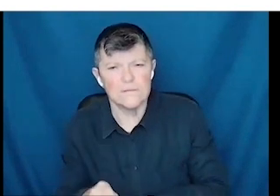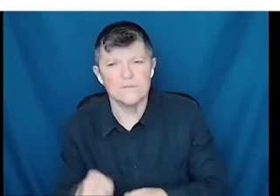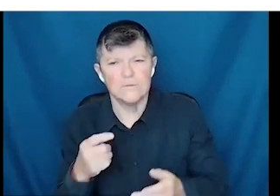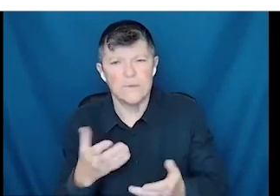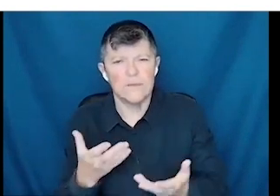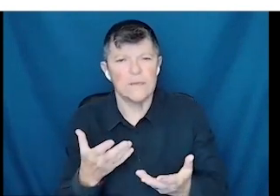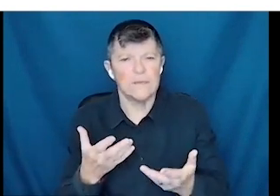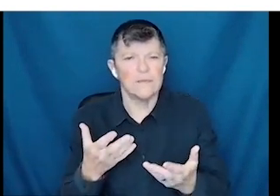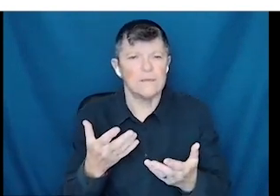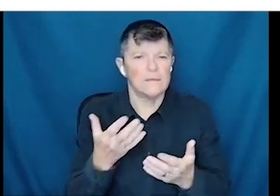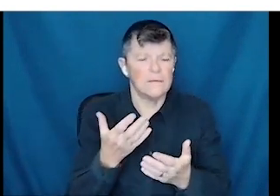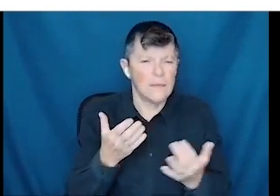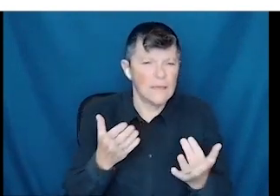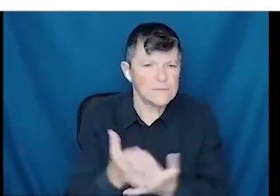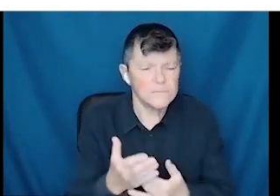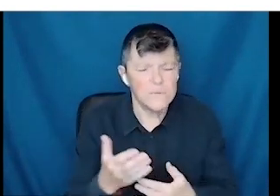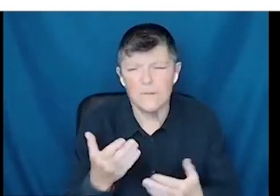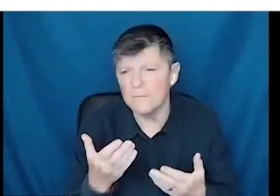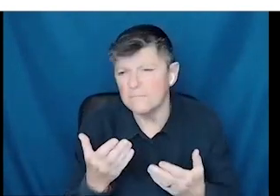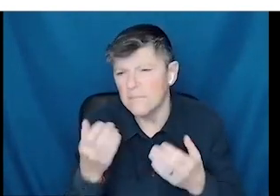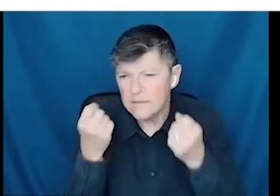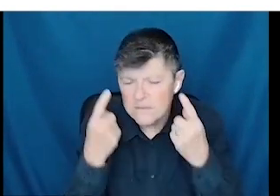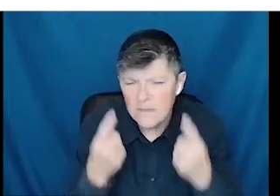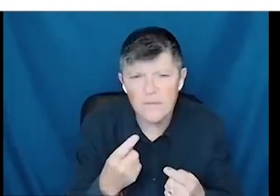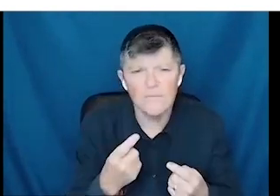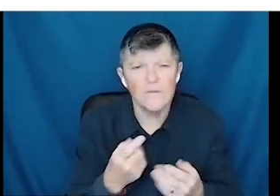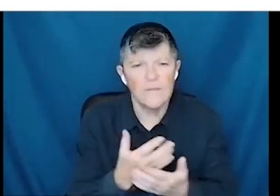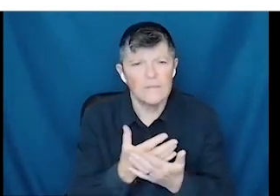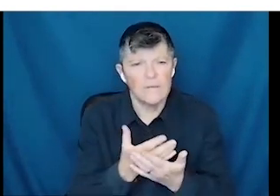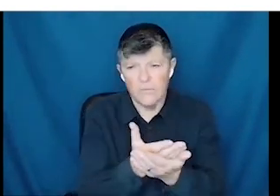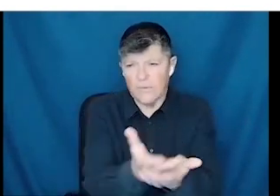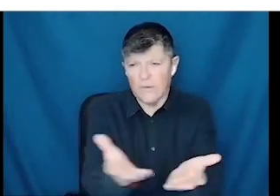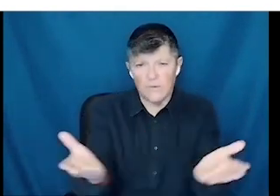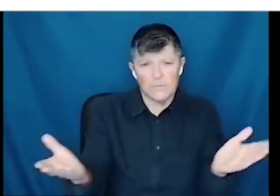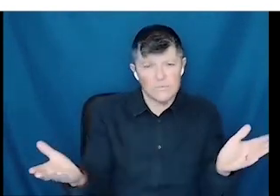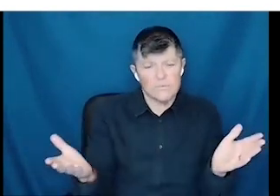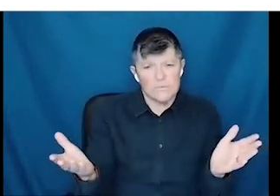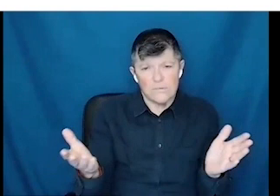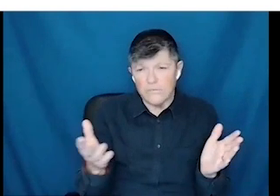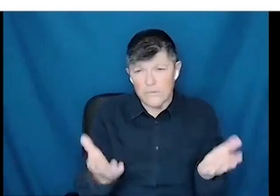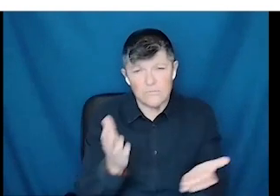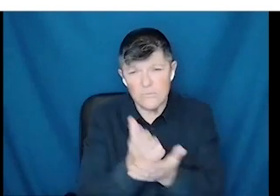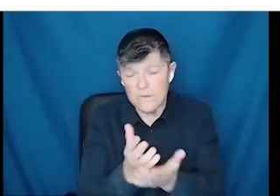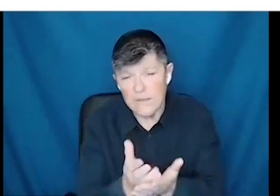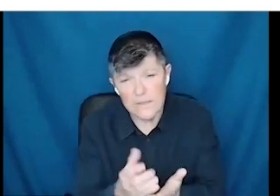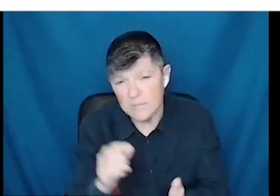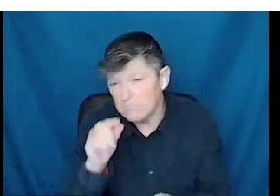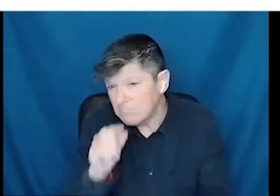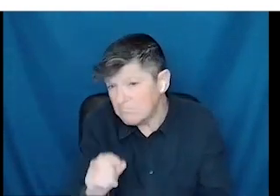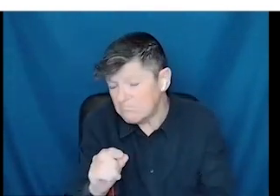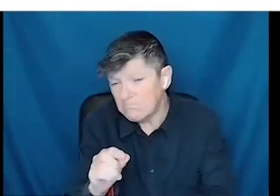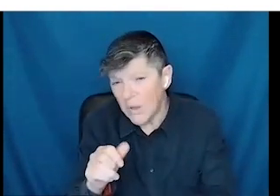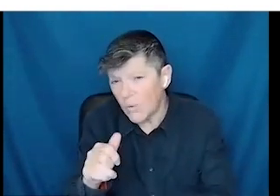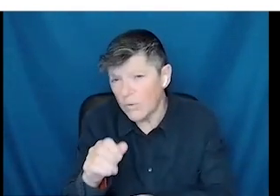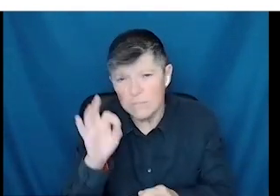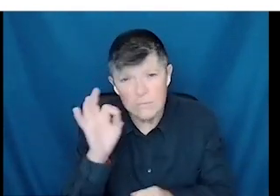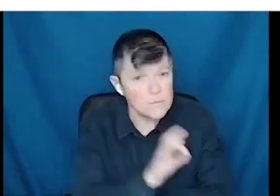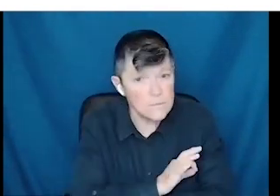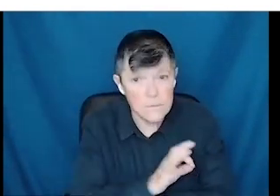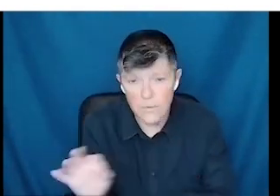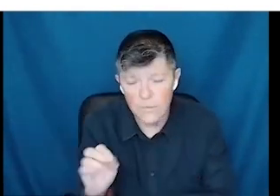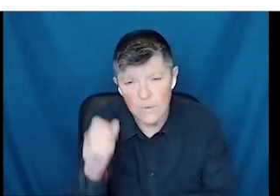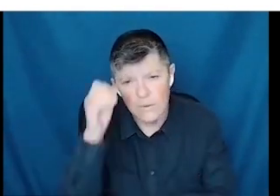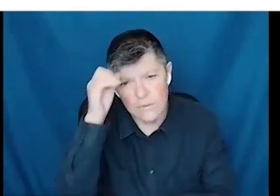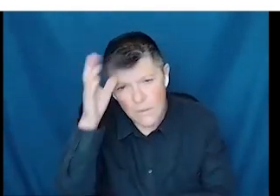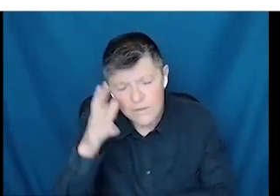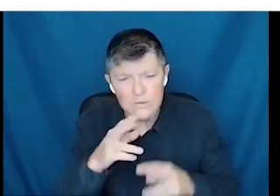with no to little academic knowledge of research methods. So it was really important for me and Julia to learn the skills